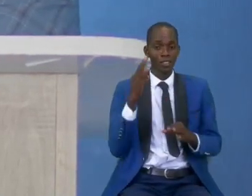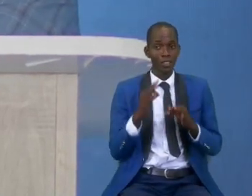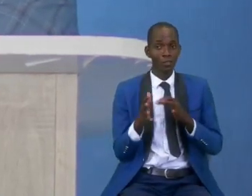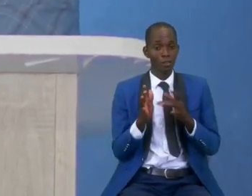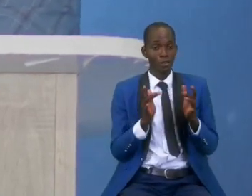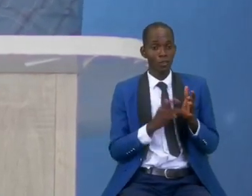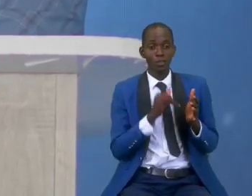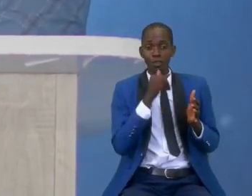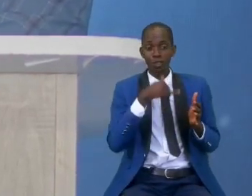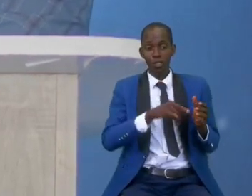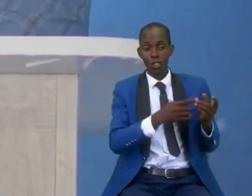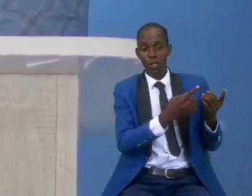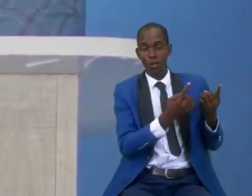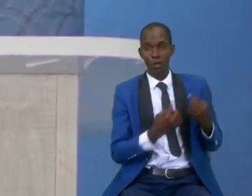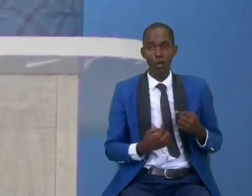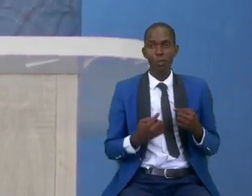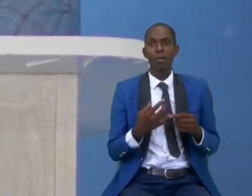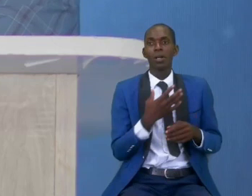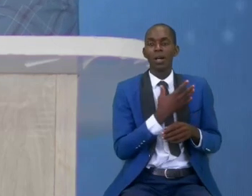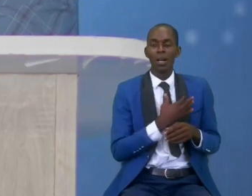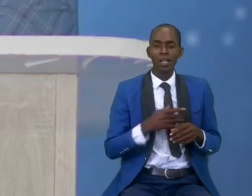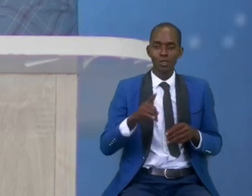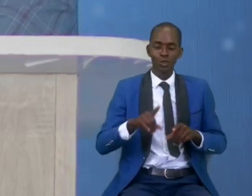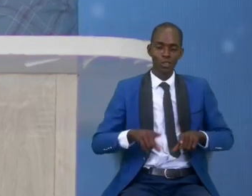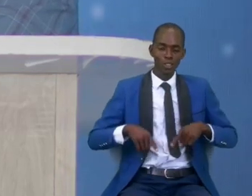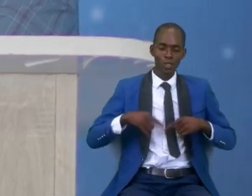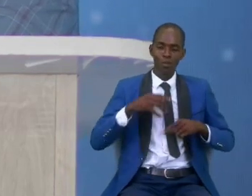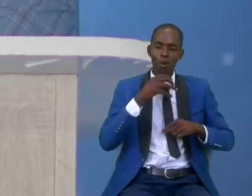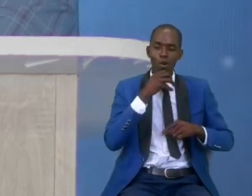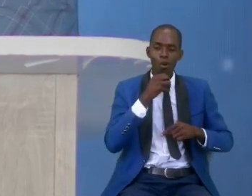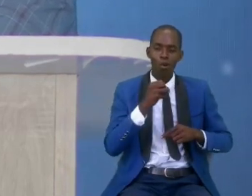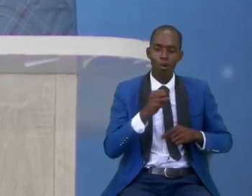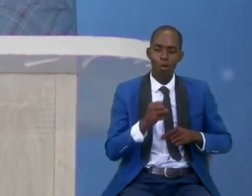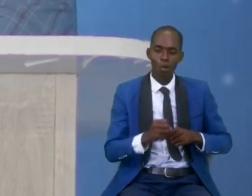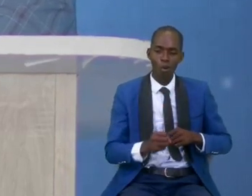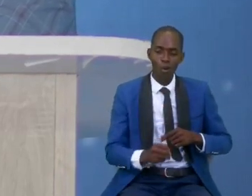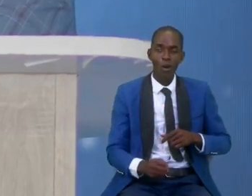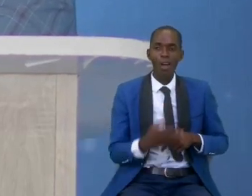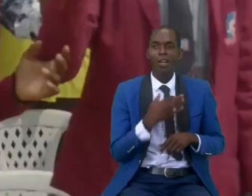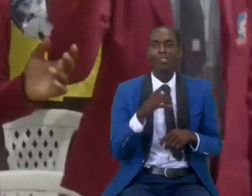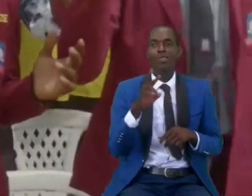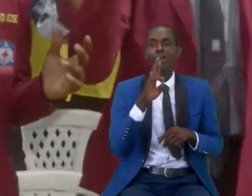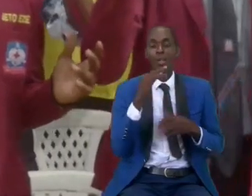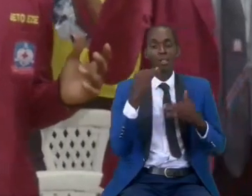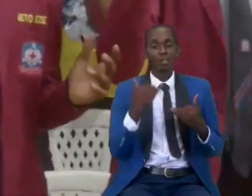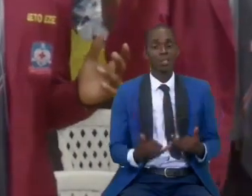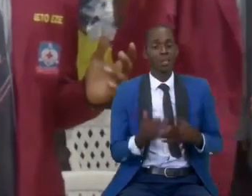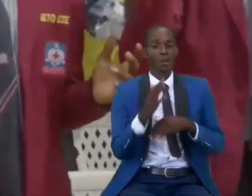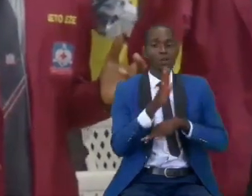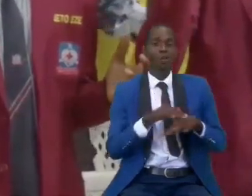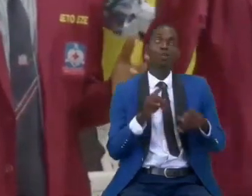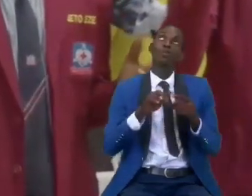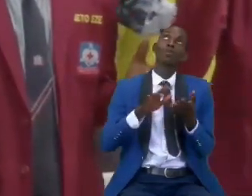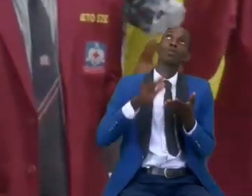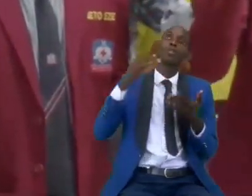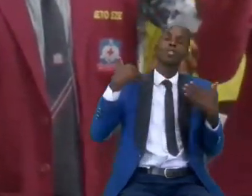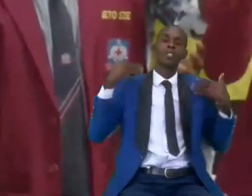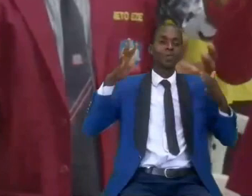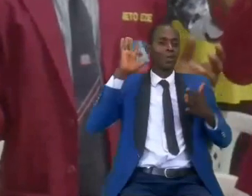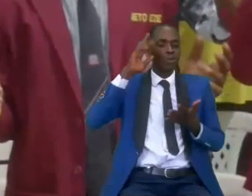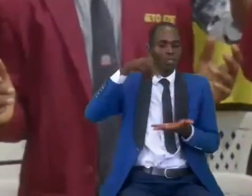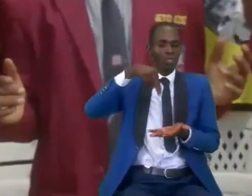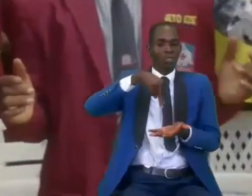old, and then you are called to glory, angels will be standing at attention to welcome you. And